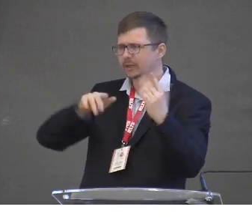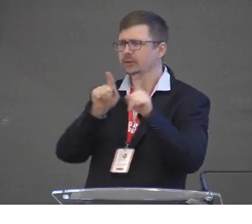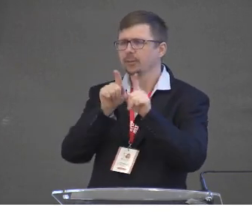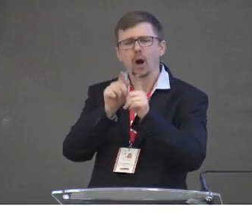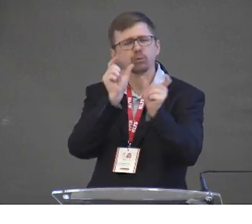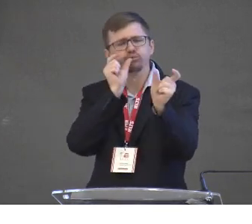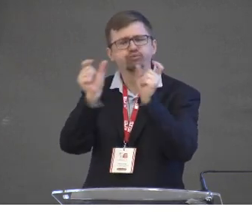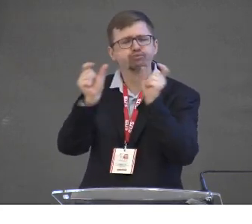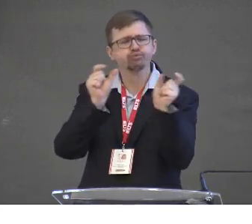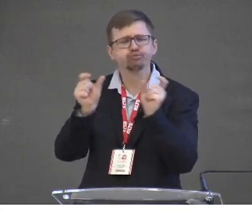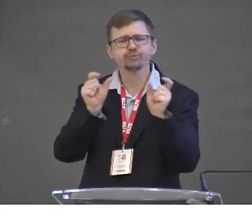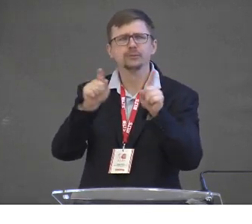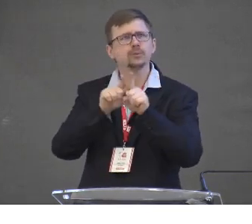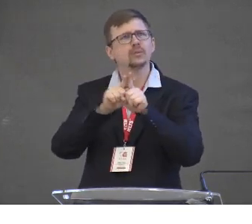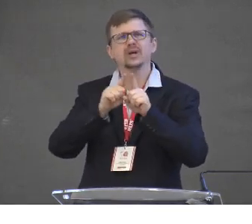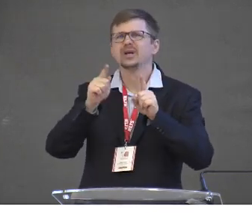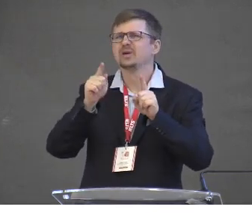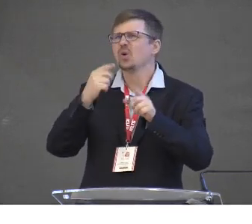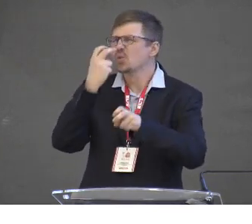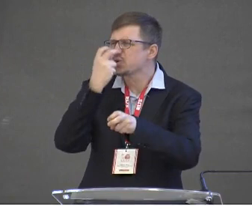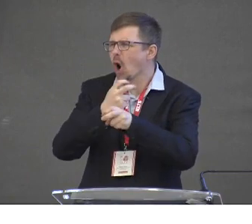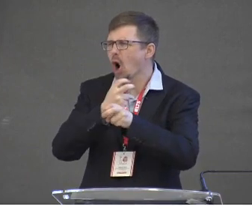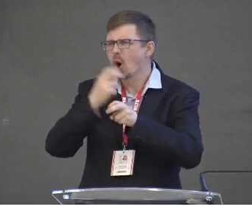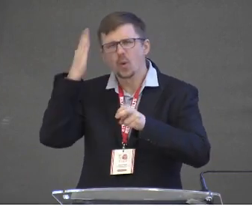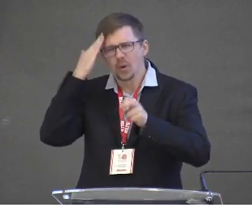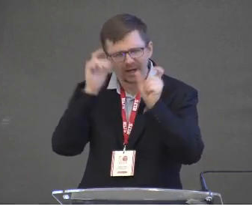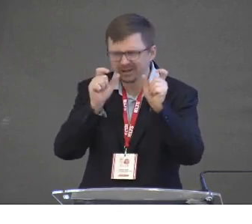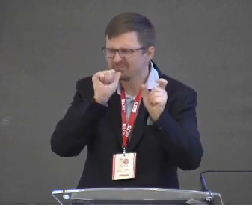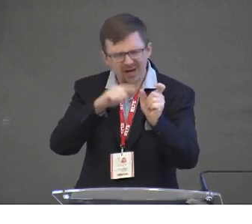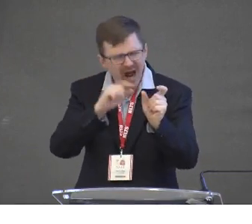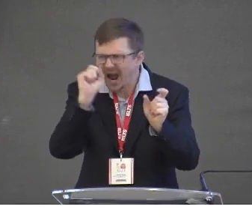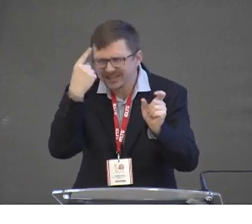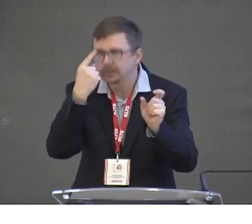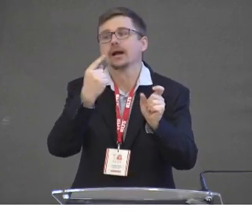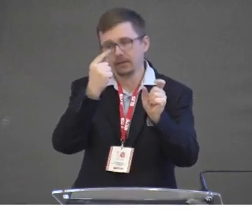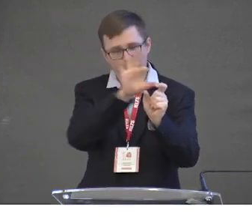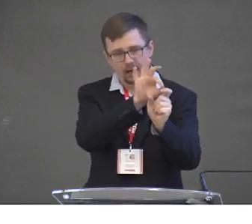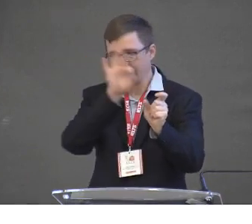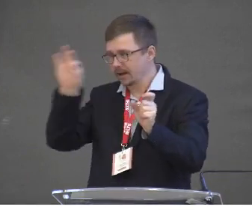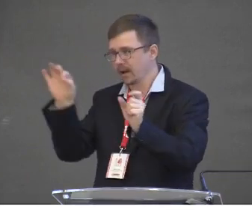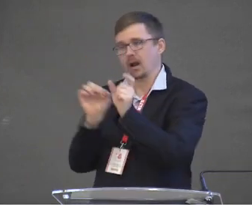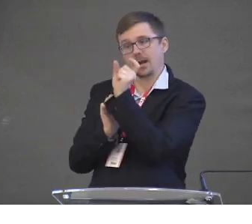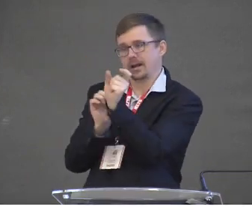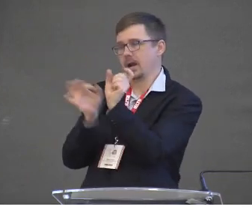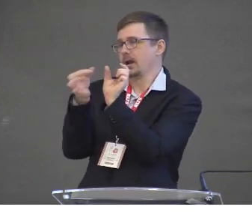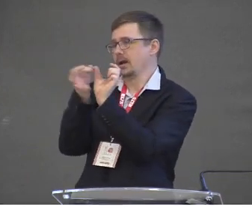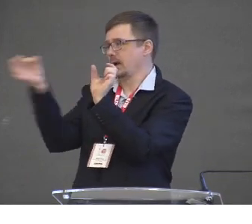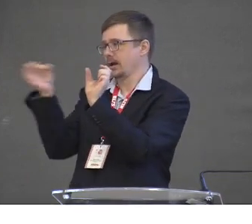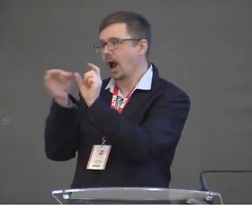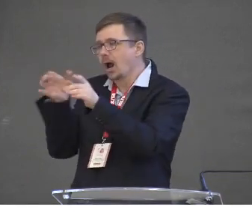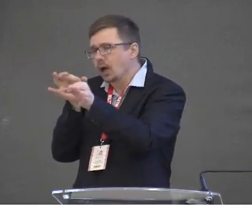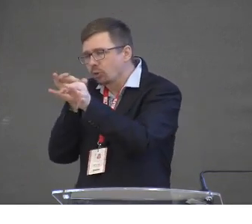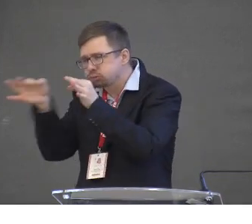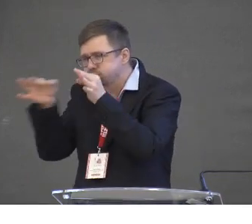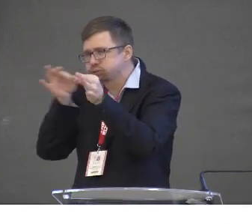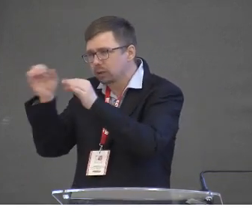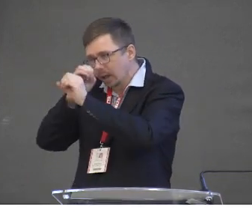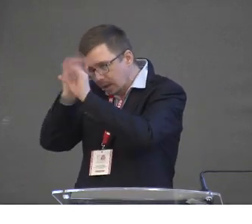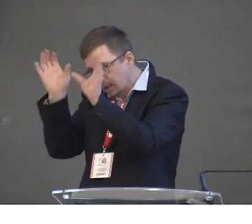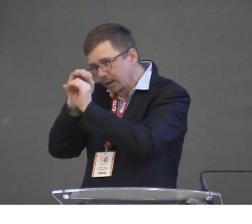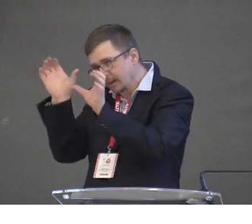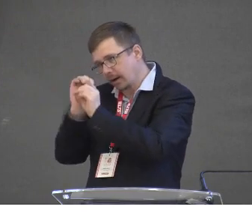because there's quite a lot of jargon in the first two publications, which are not common data, everyday